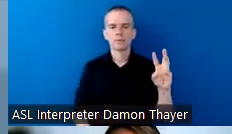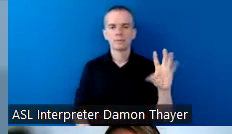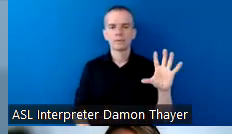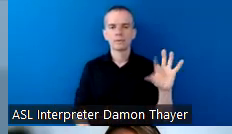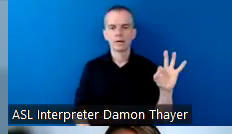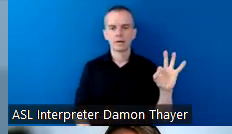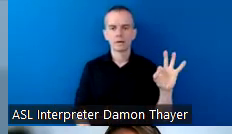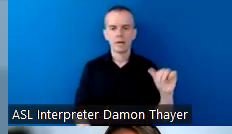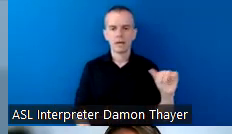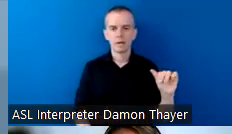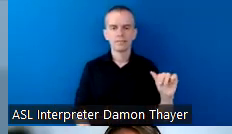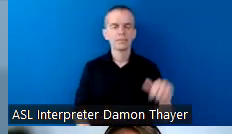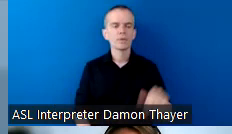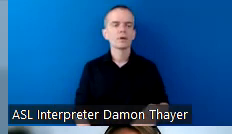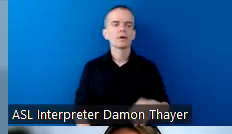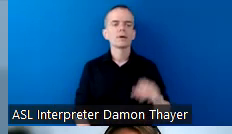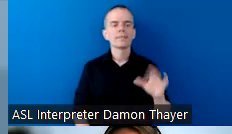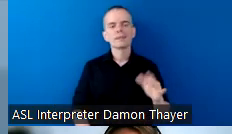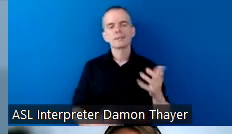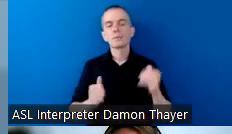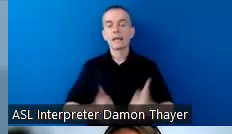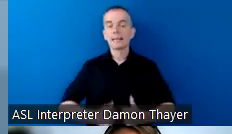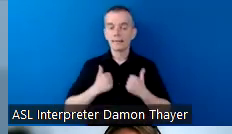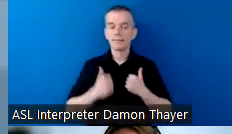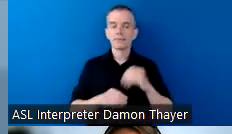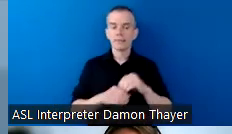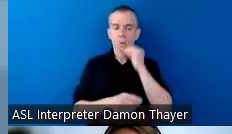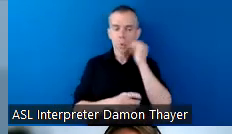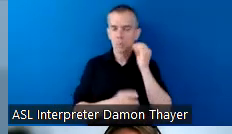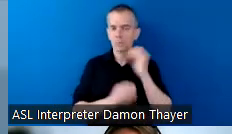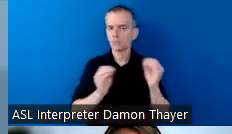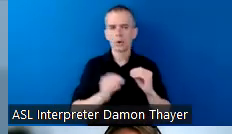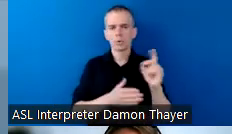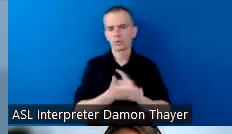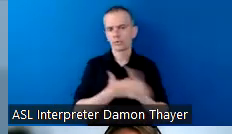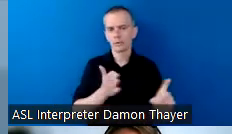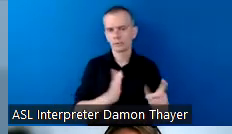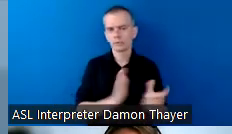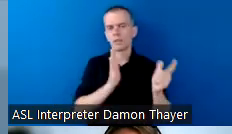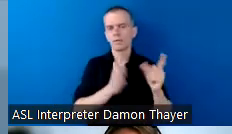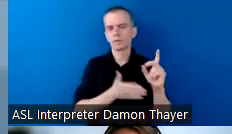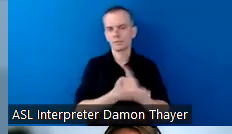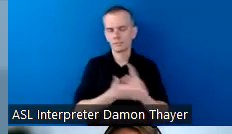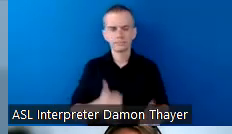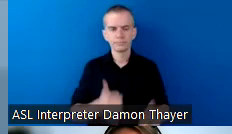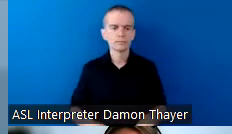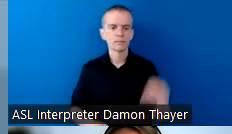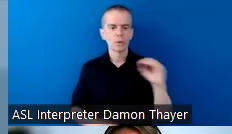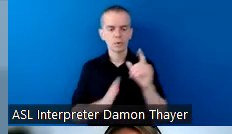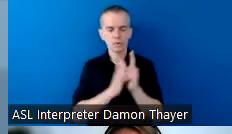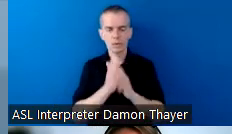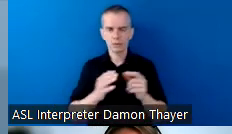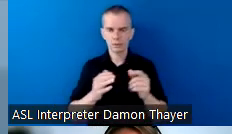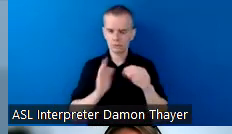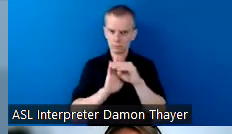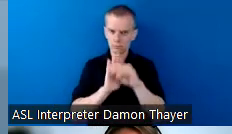live in a home free from unlawful discrimination. And Oregon's laws protect people from being treated differently, as you